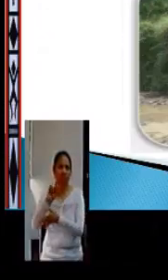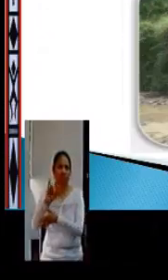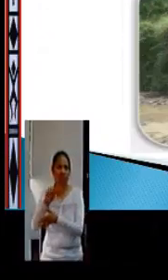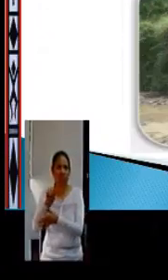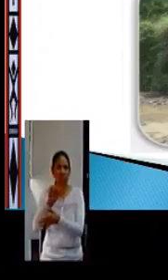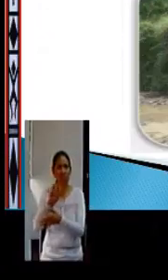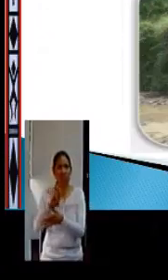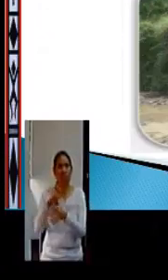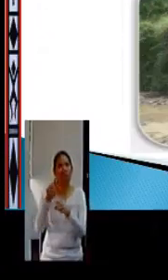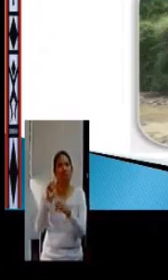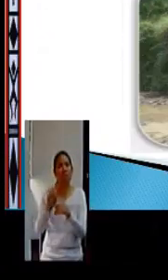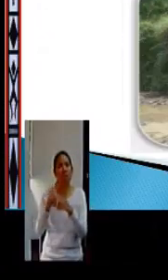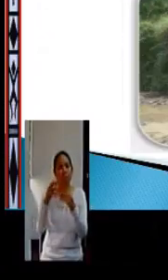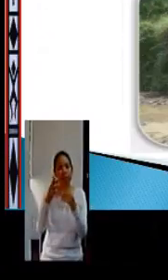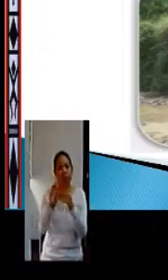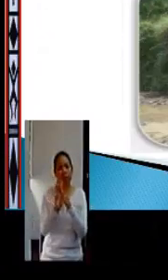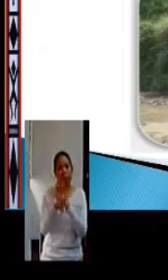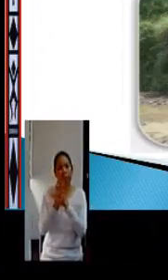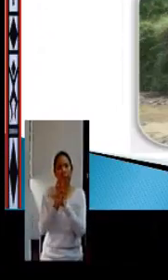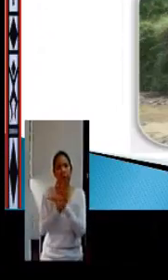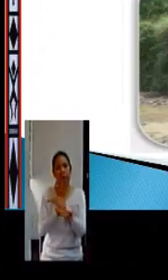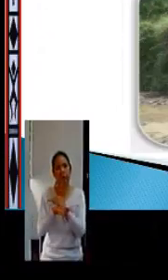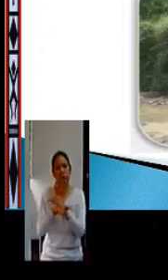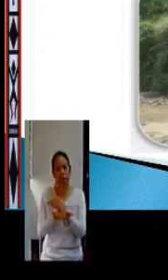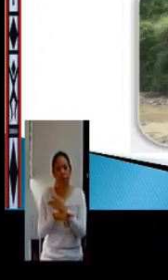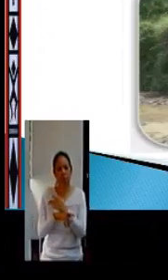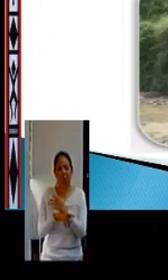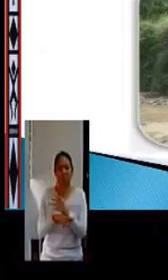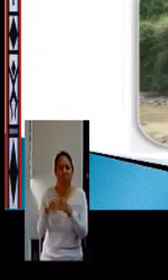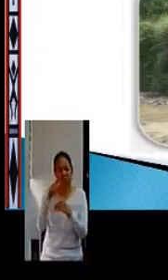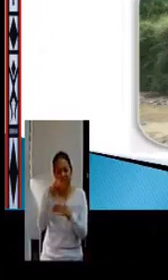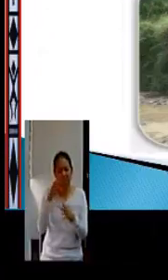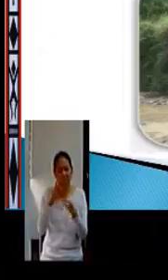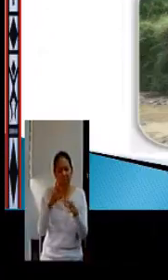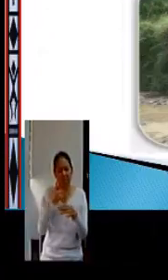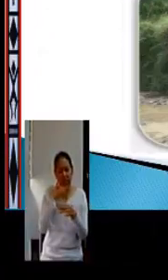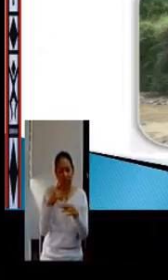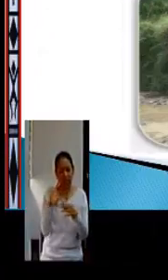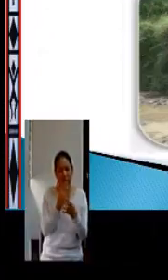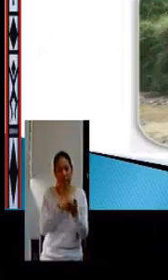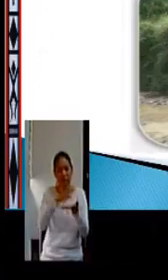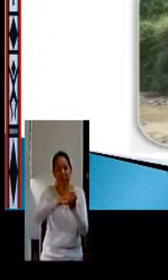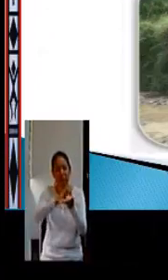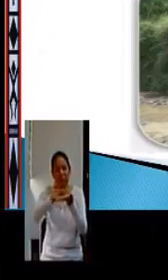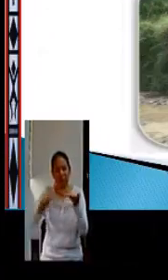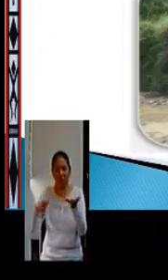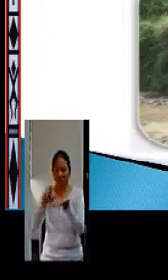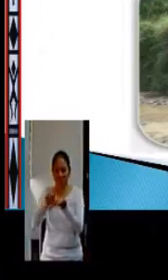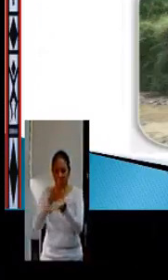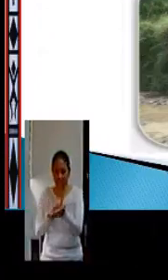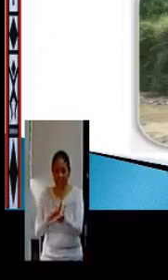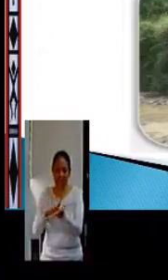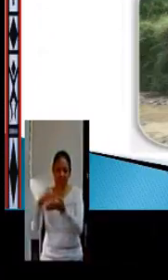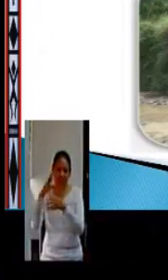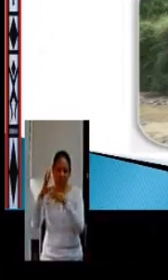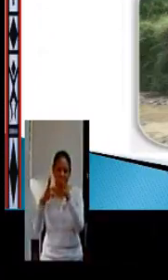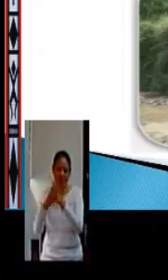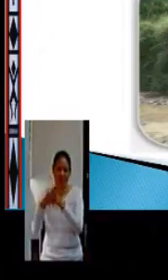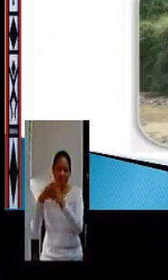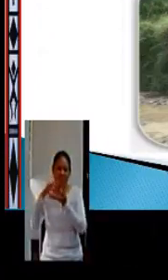be removed from the list. So our government, our national government, and all